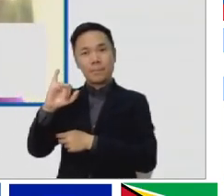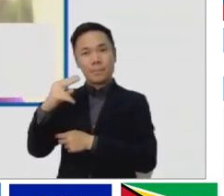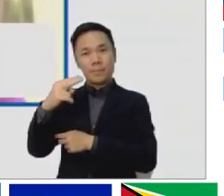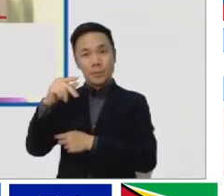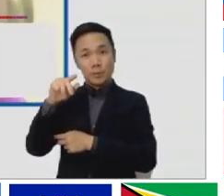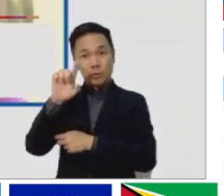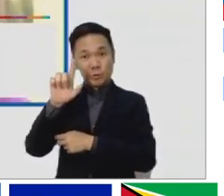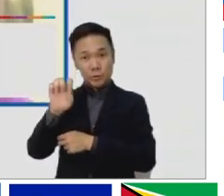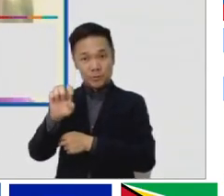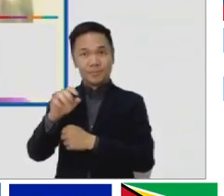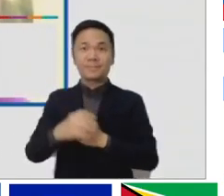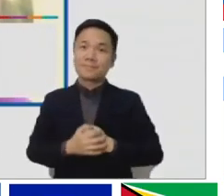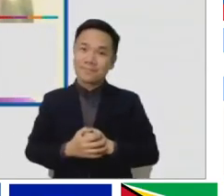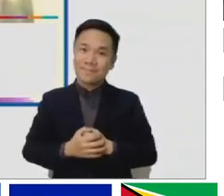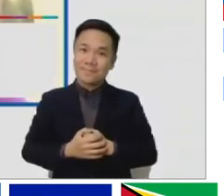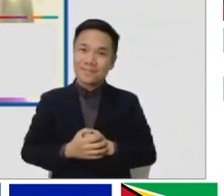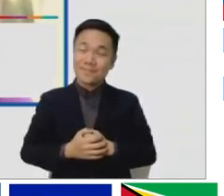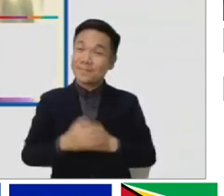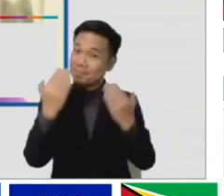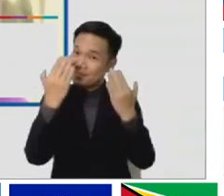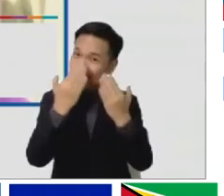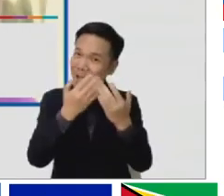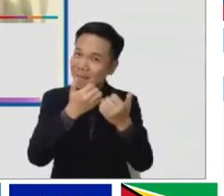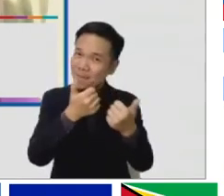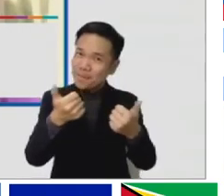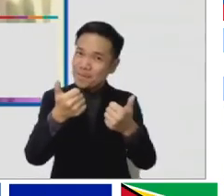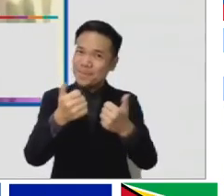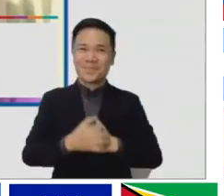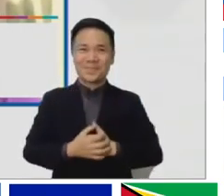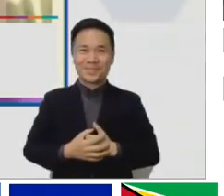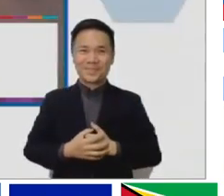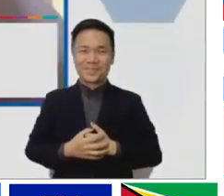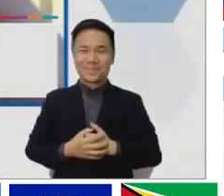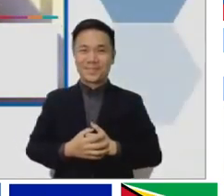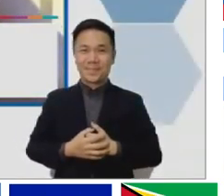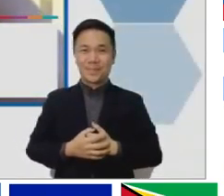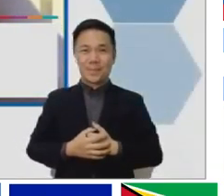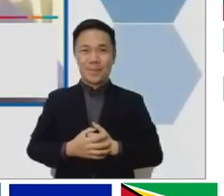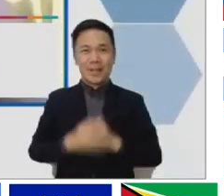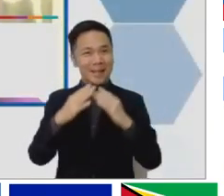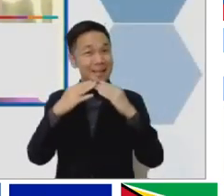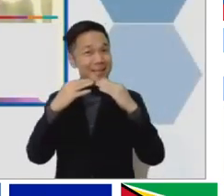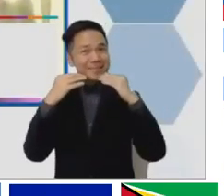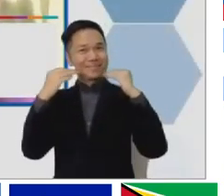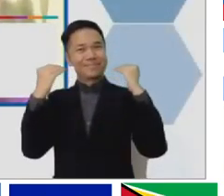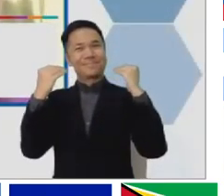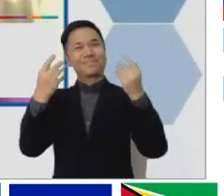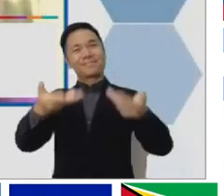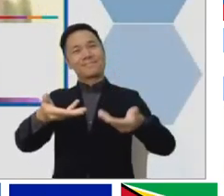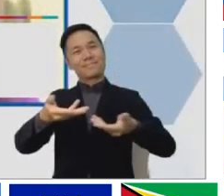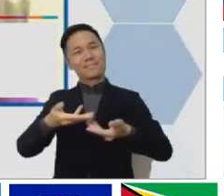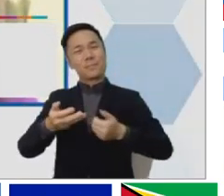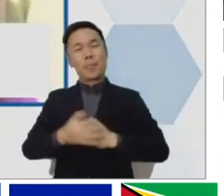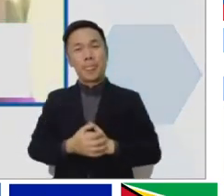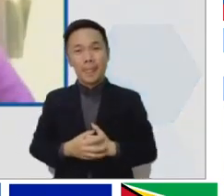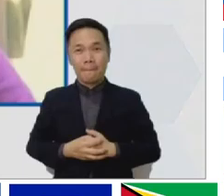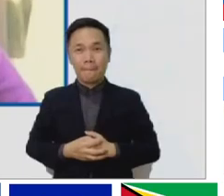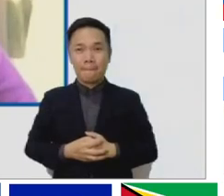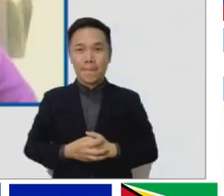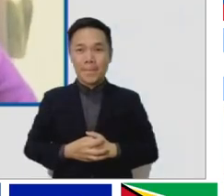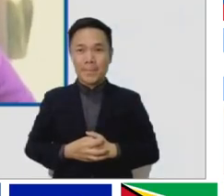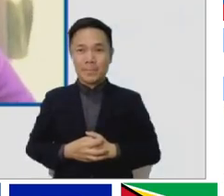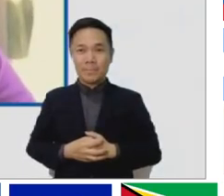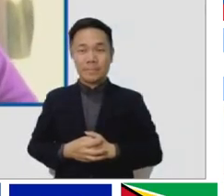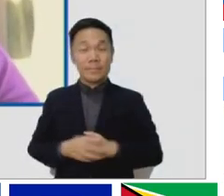Good afternoon, everyone. Pleasure to be here. And welcome all to this session. So I'm going to discuss